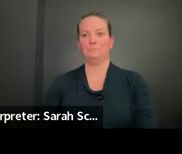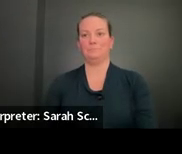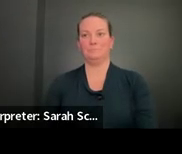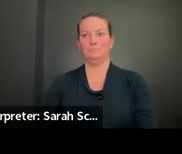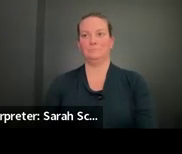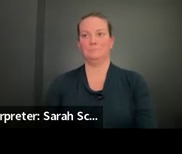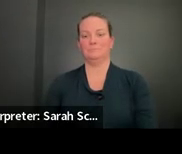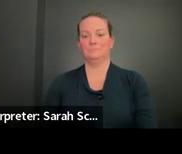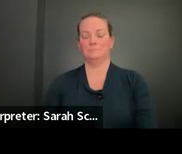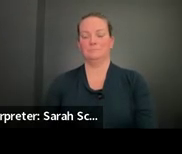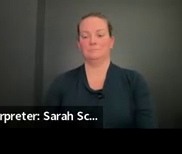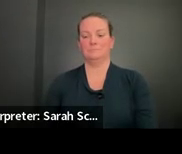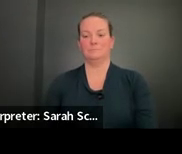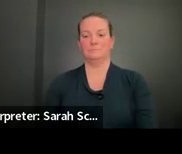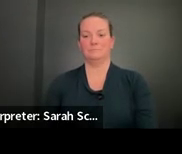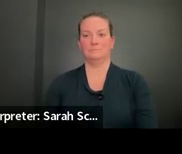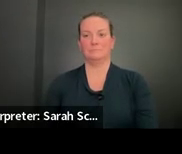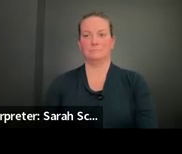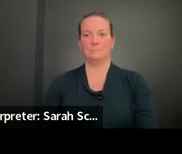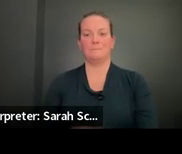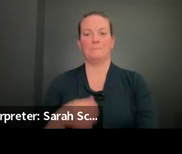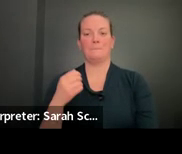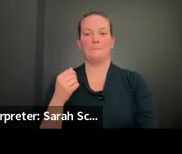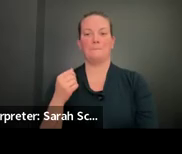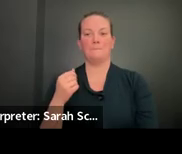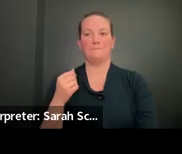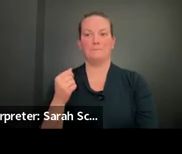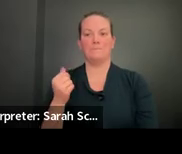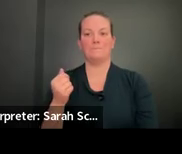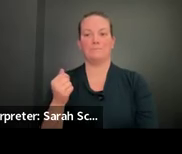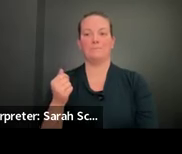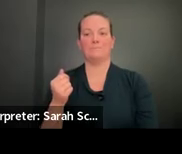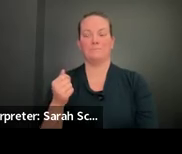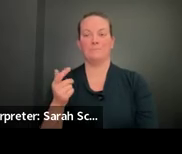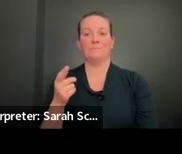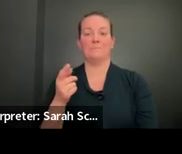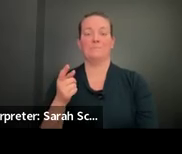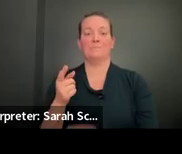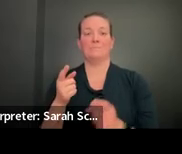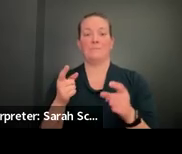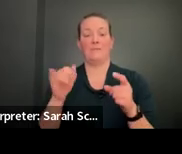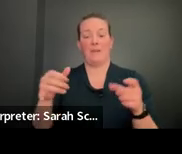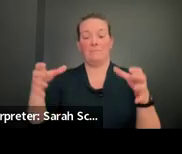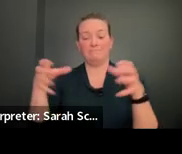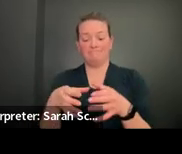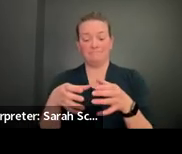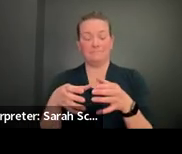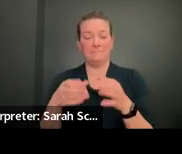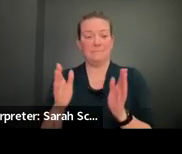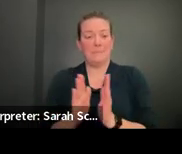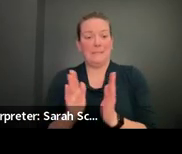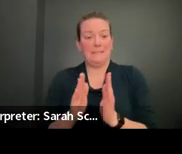It's very important to know about this creation of a mini signing